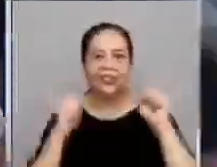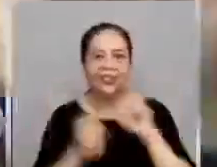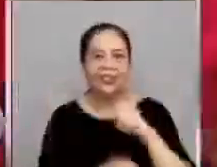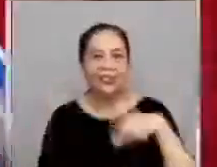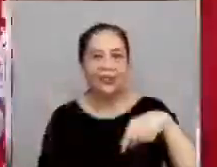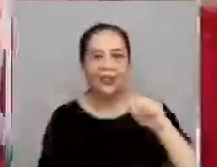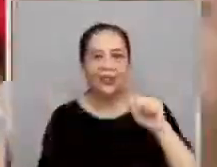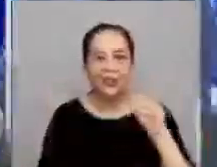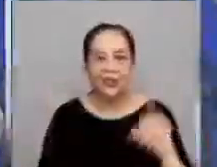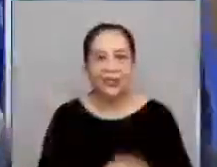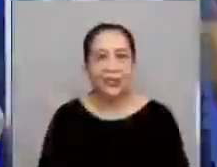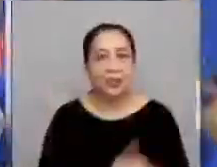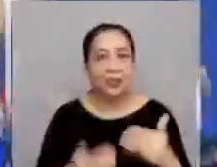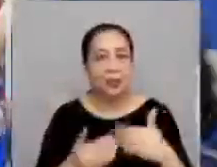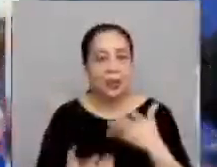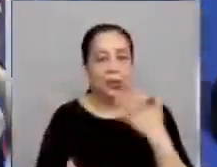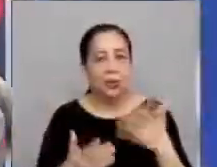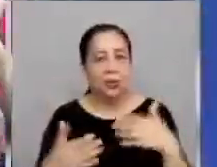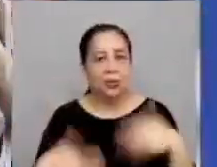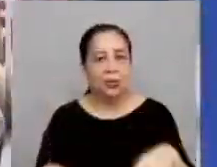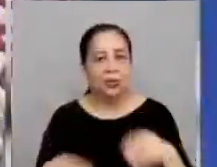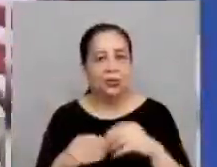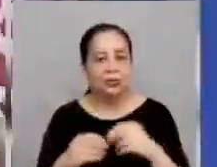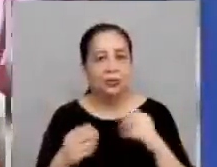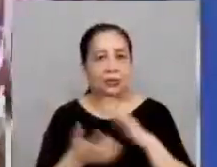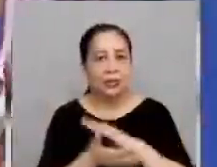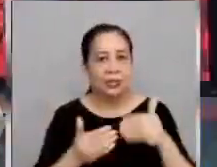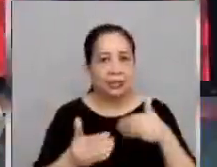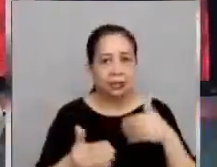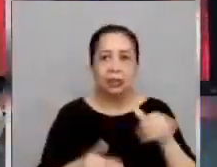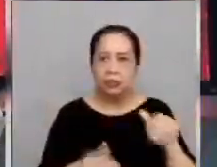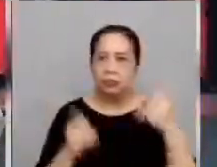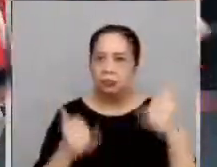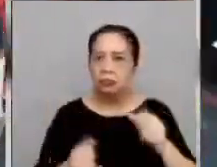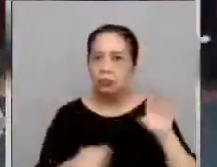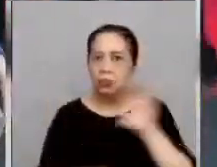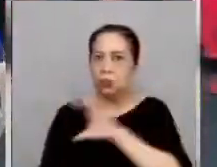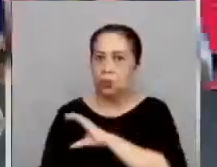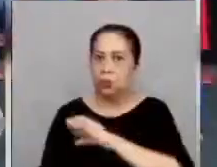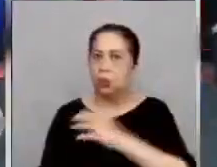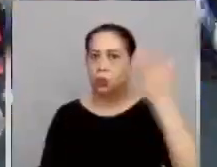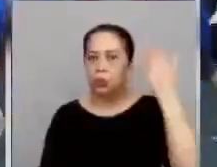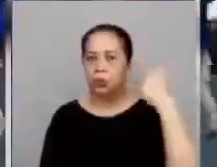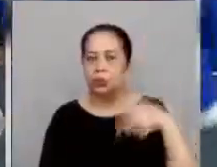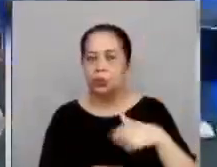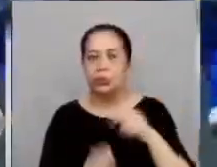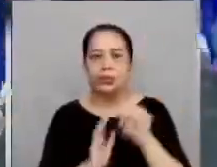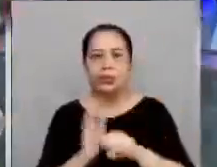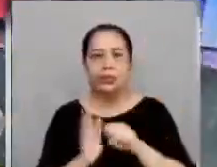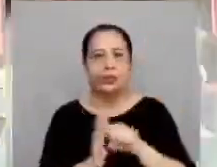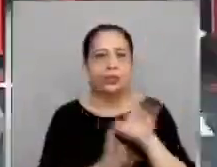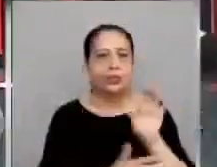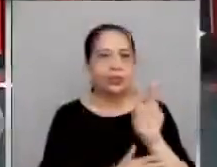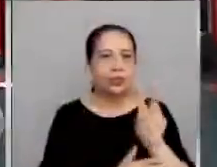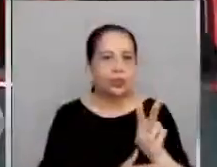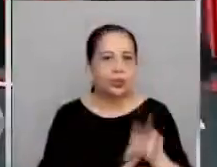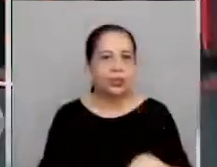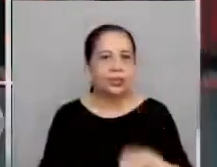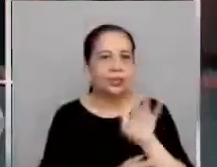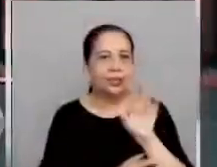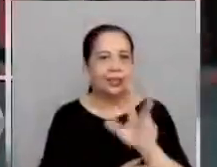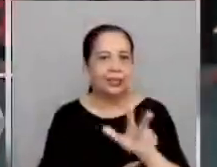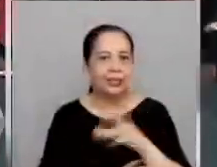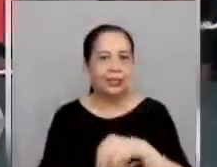Bago matigil ang kompetisyon dahil sa pandemya, sila rin ang cheering competition champions ng season 92, 93 at